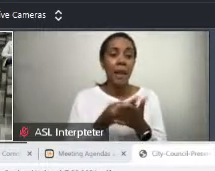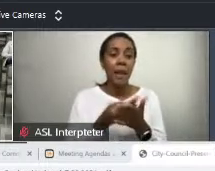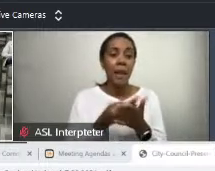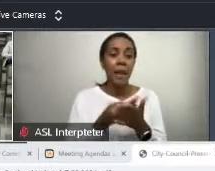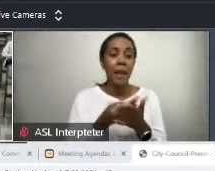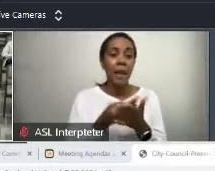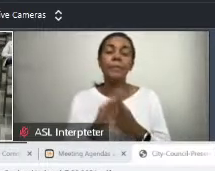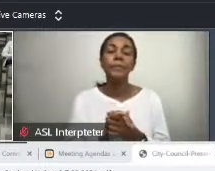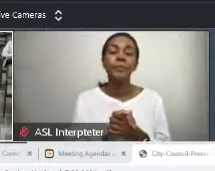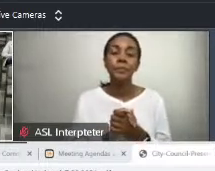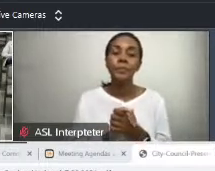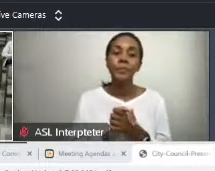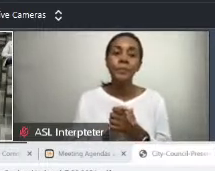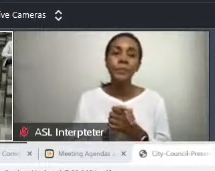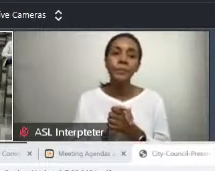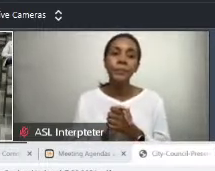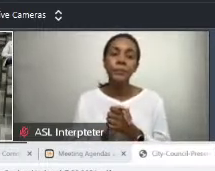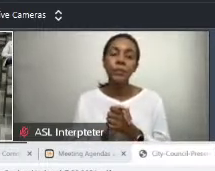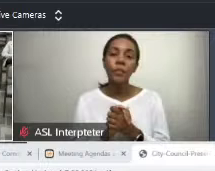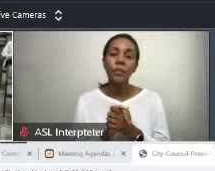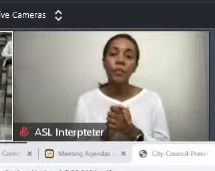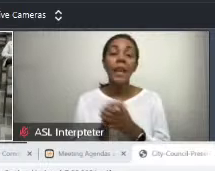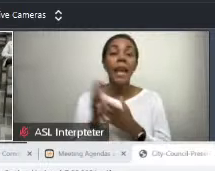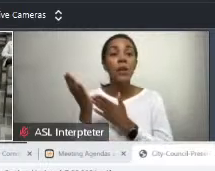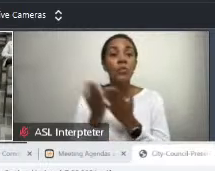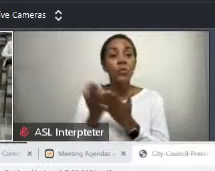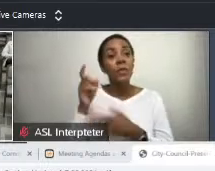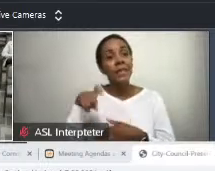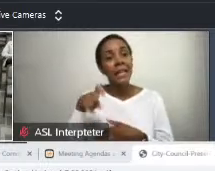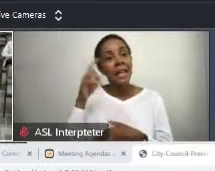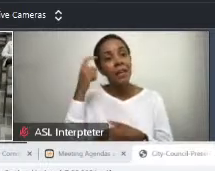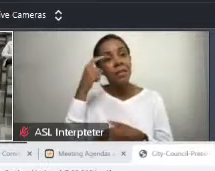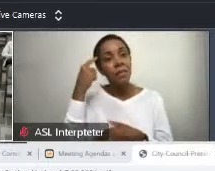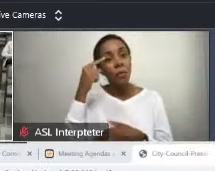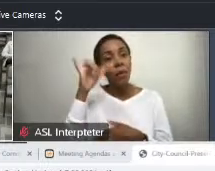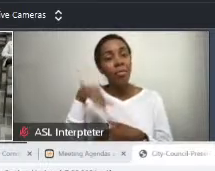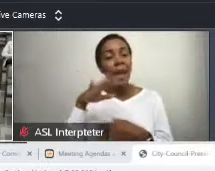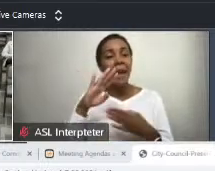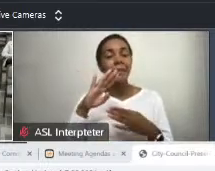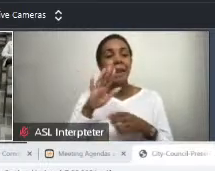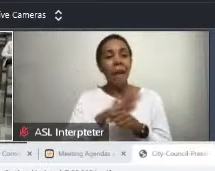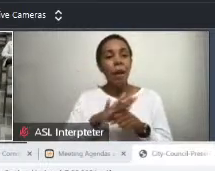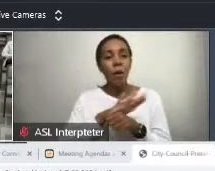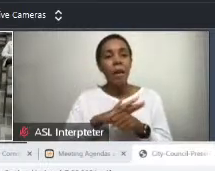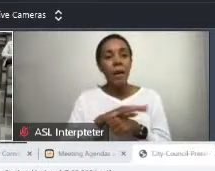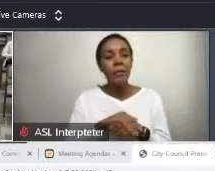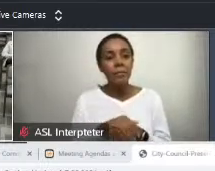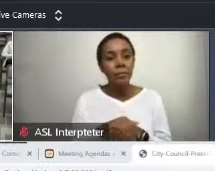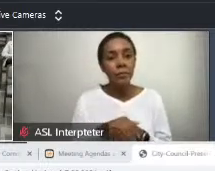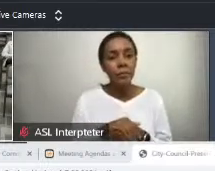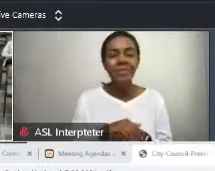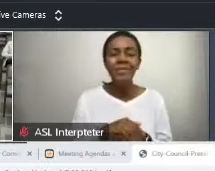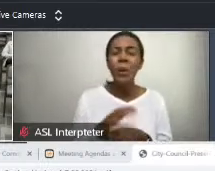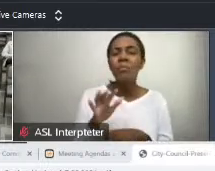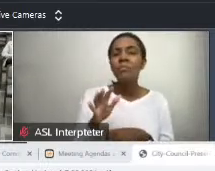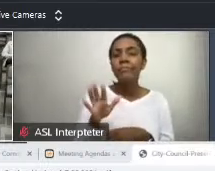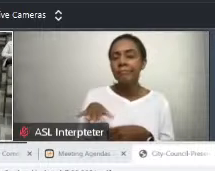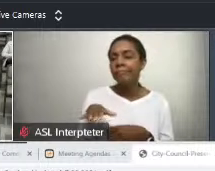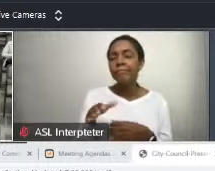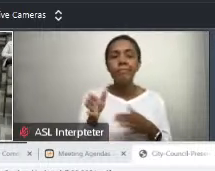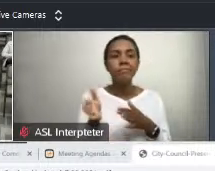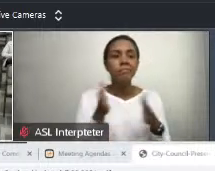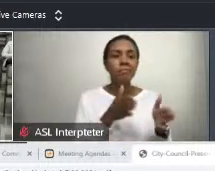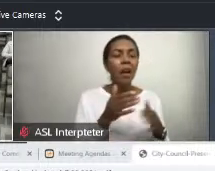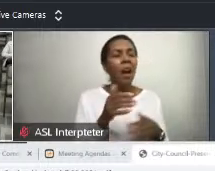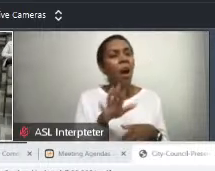city hasn't, and serves the need for the neighborhood and everything else around it. Yeah, approximately 22, a little over $1